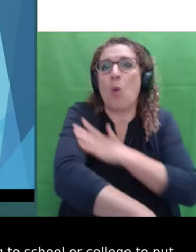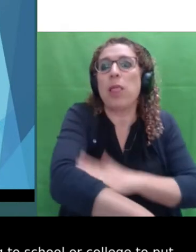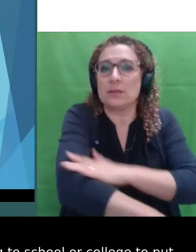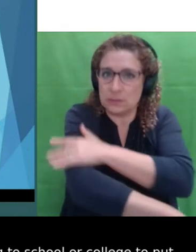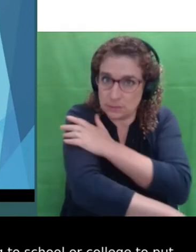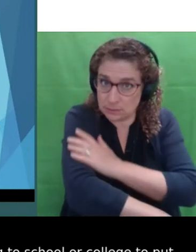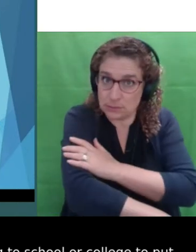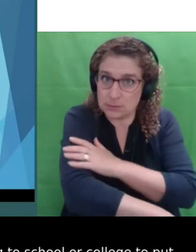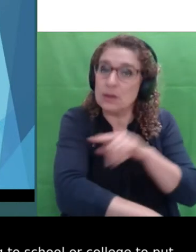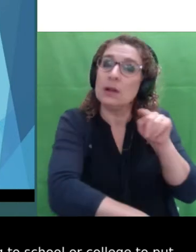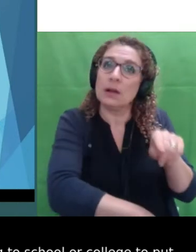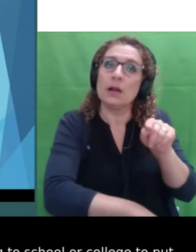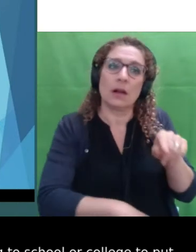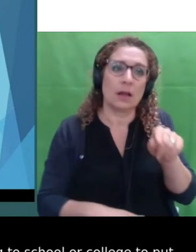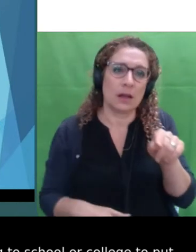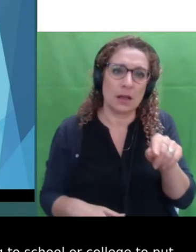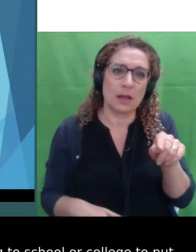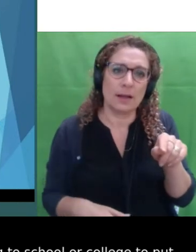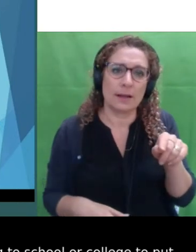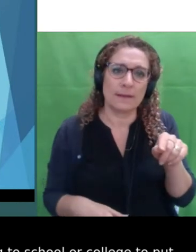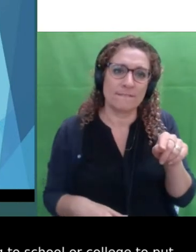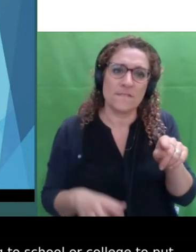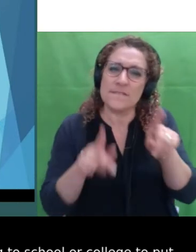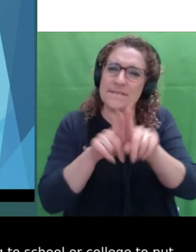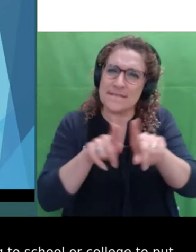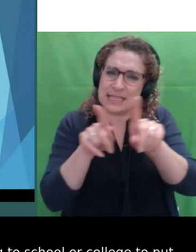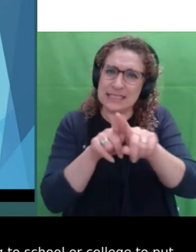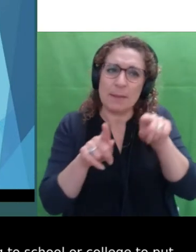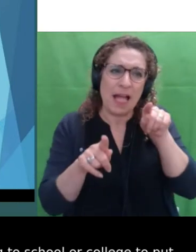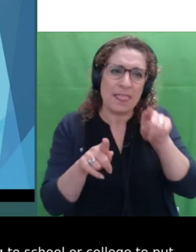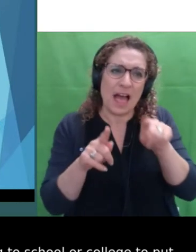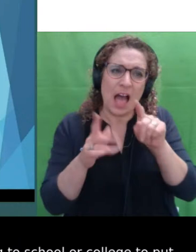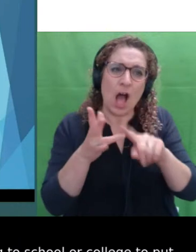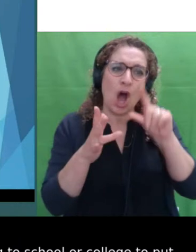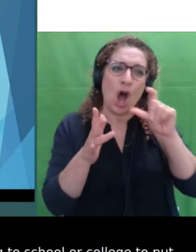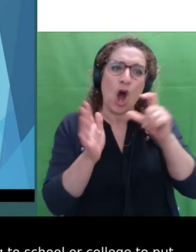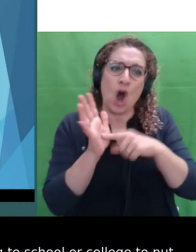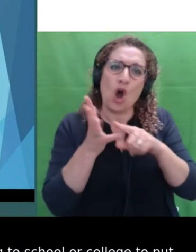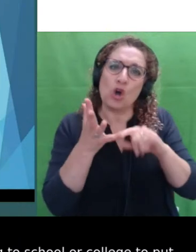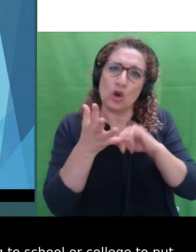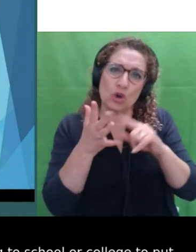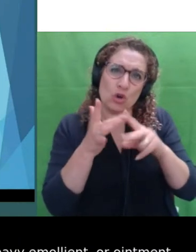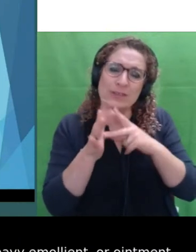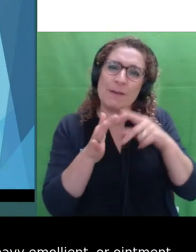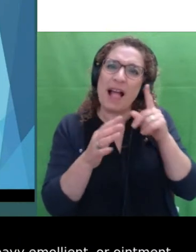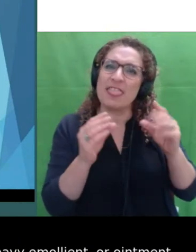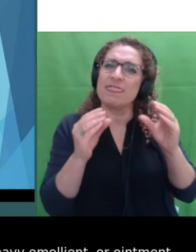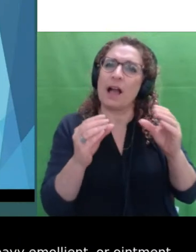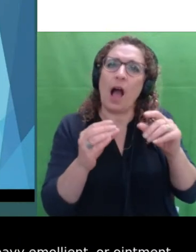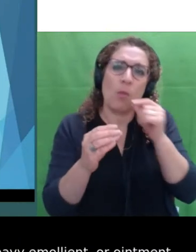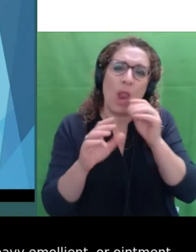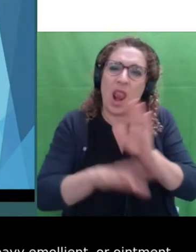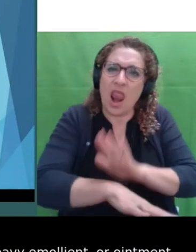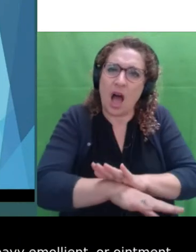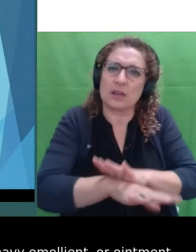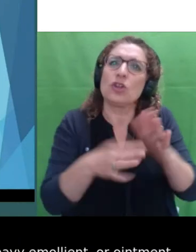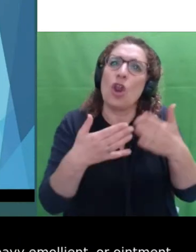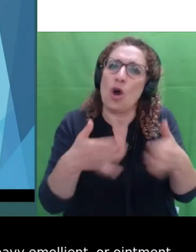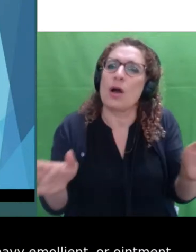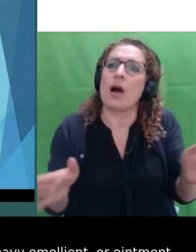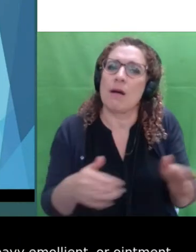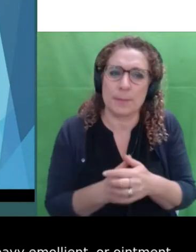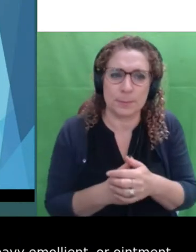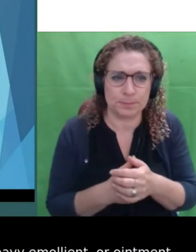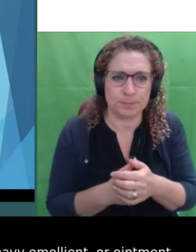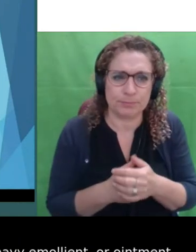you actually um again the same sort of occlusive effect but because it's thicker it's going to last a lot longer so remember